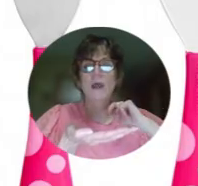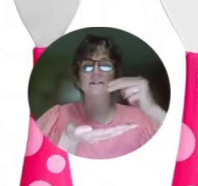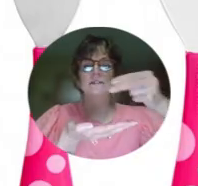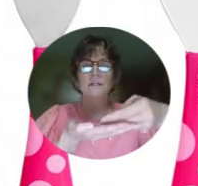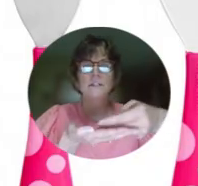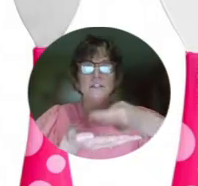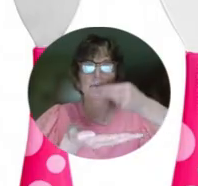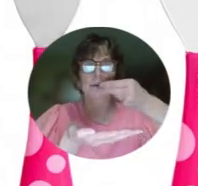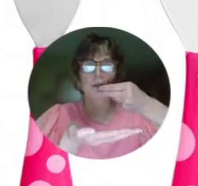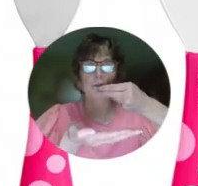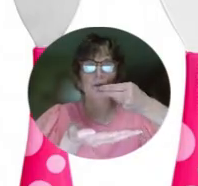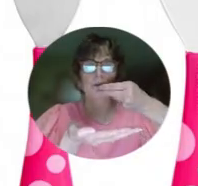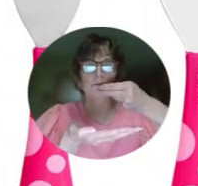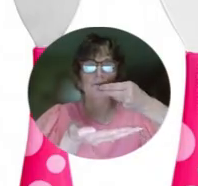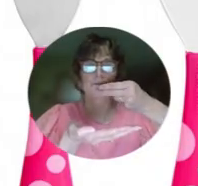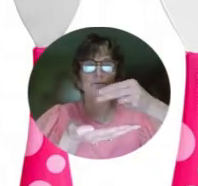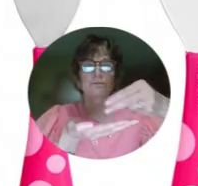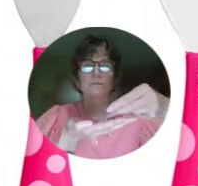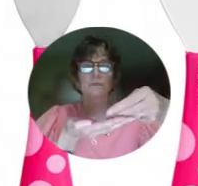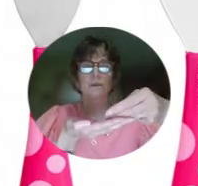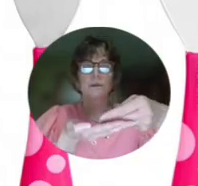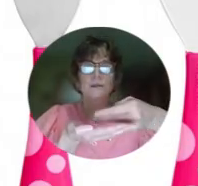just once. Spoon.